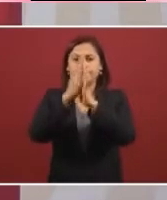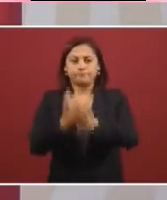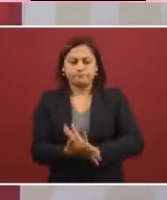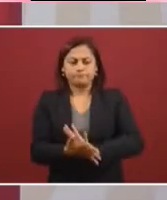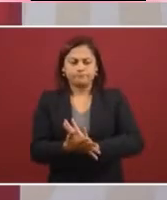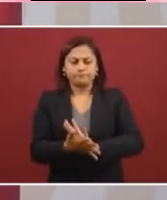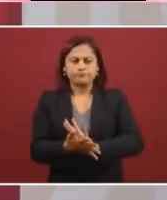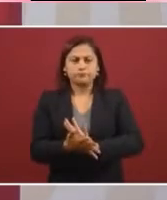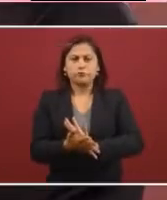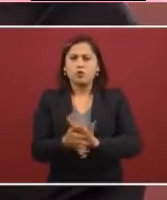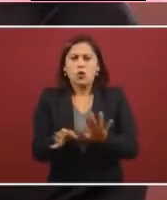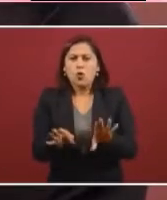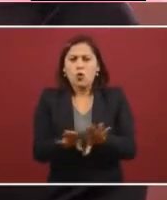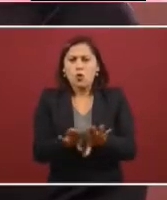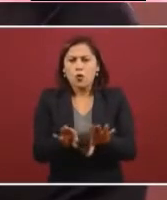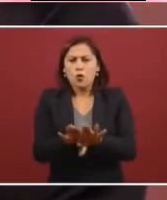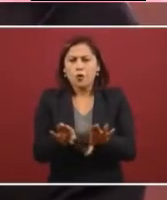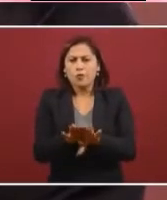if there